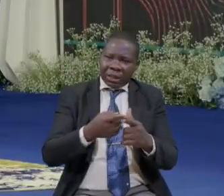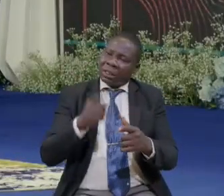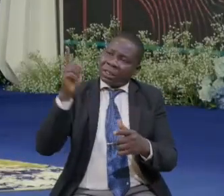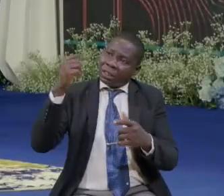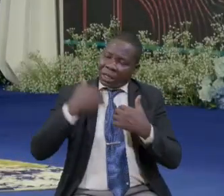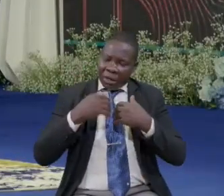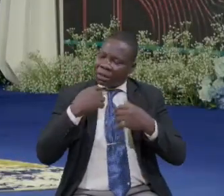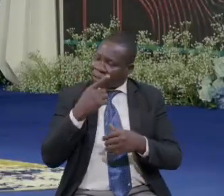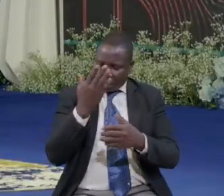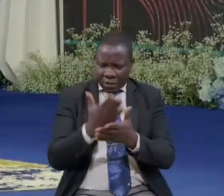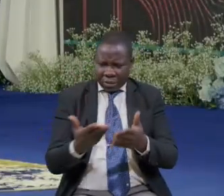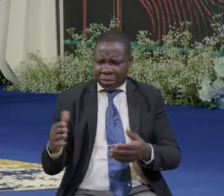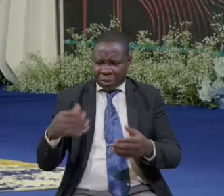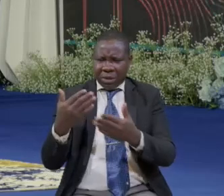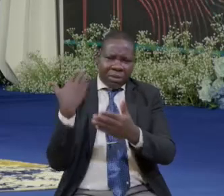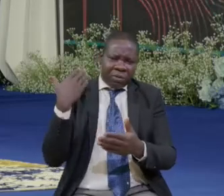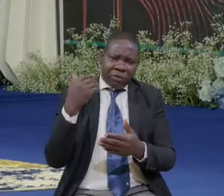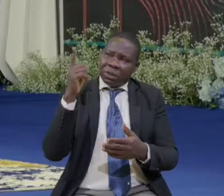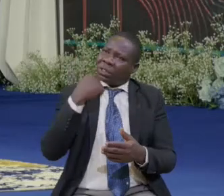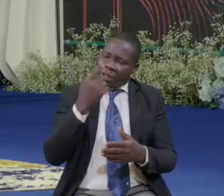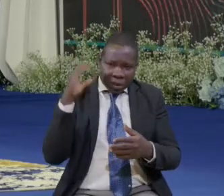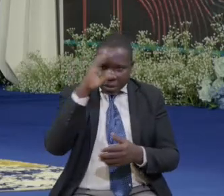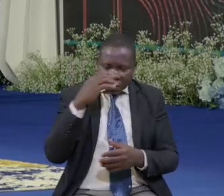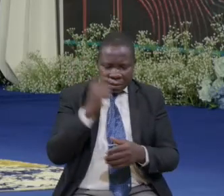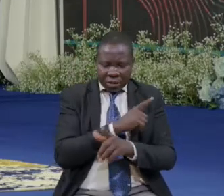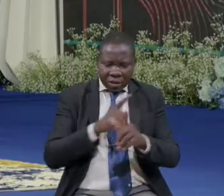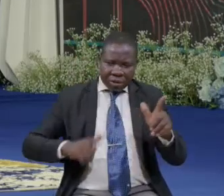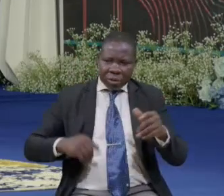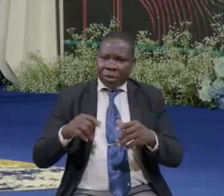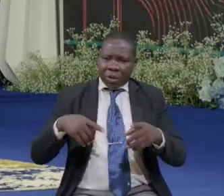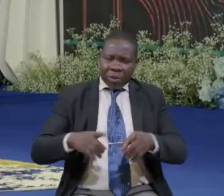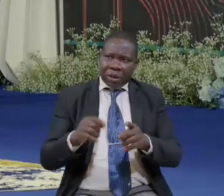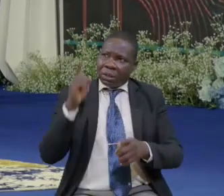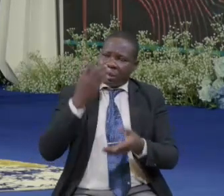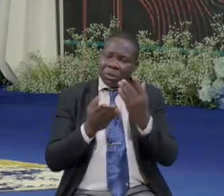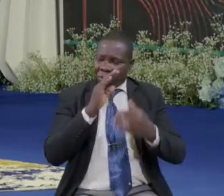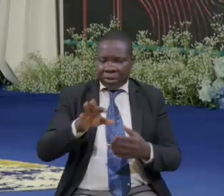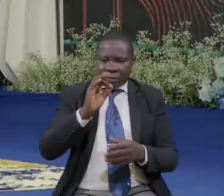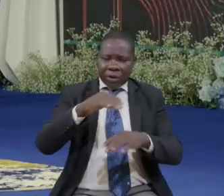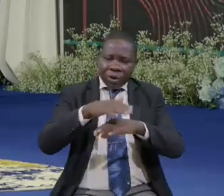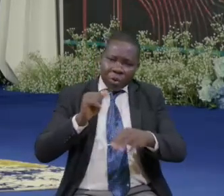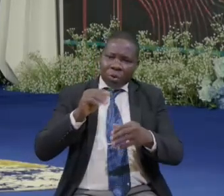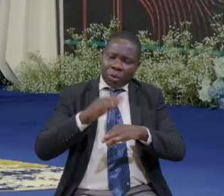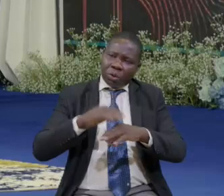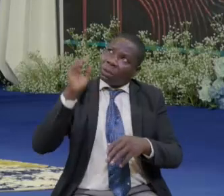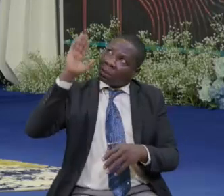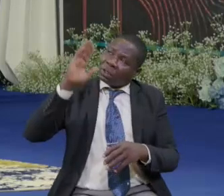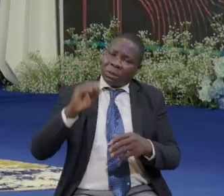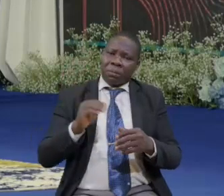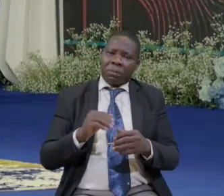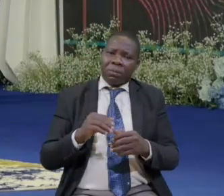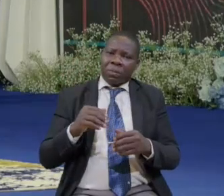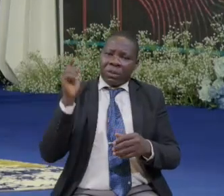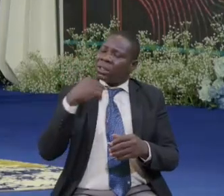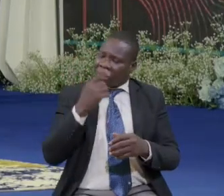says, seek the Lord while he may be found. Call ye upon him. He says then. He says, let the wicked forsake his